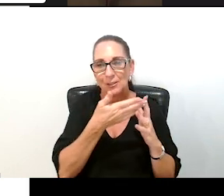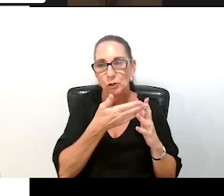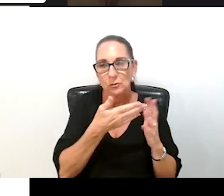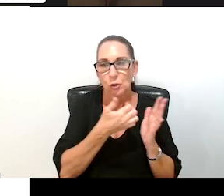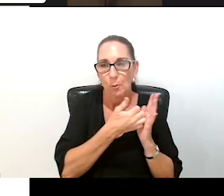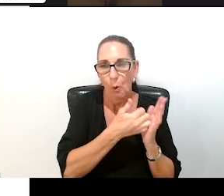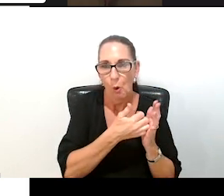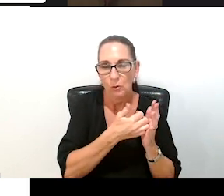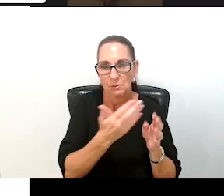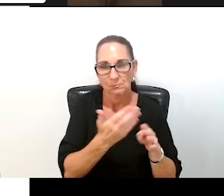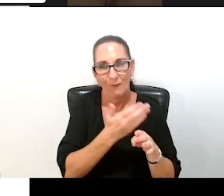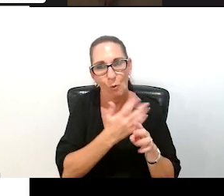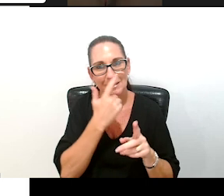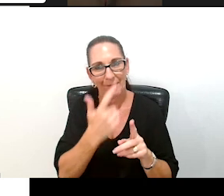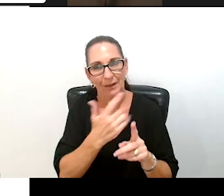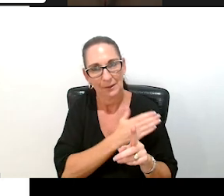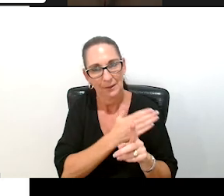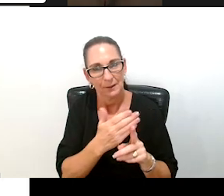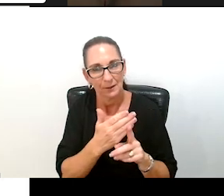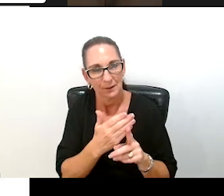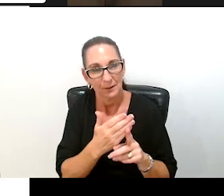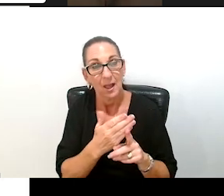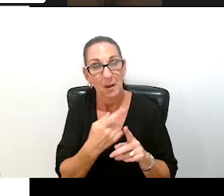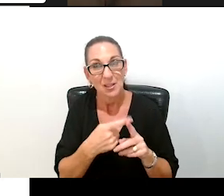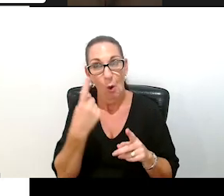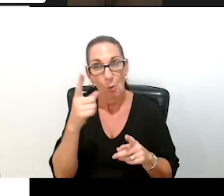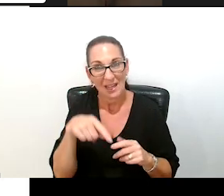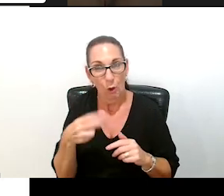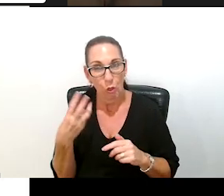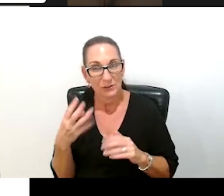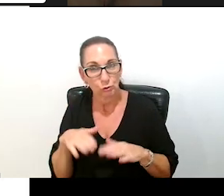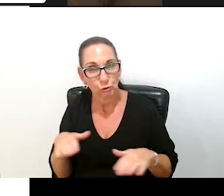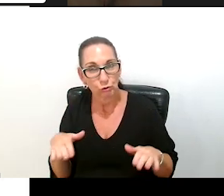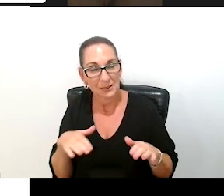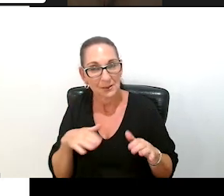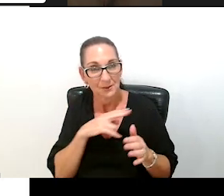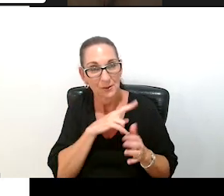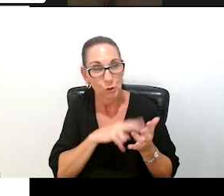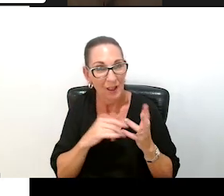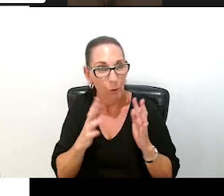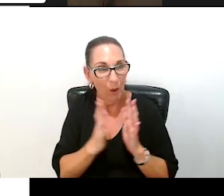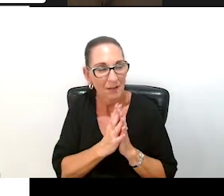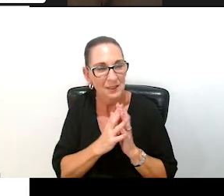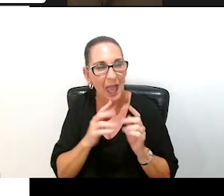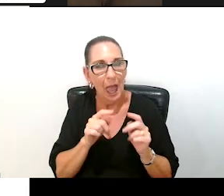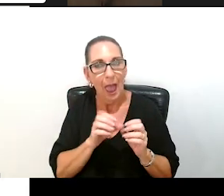7. And they also found that 1 in 3 children in New South Wales out-of-home care